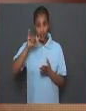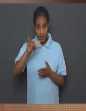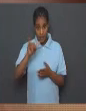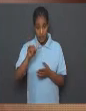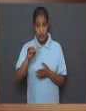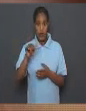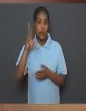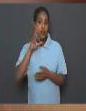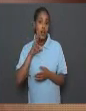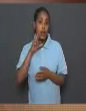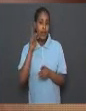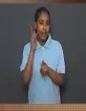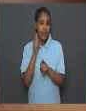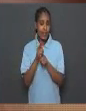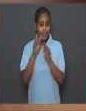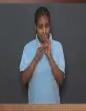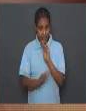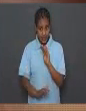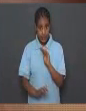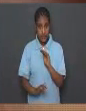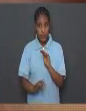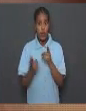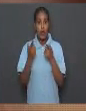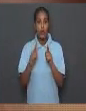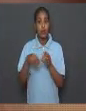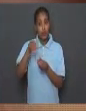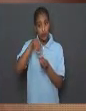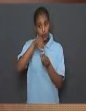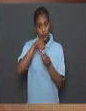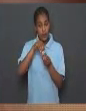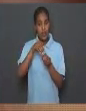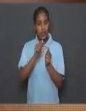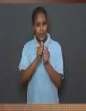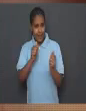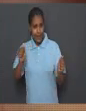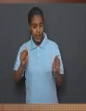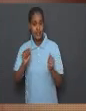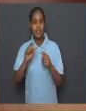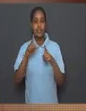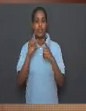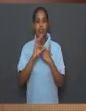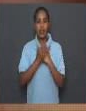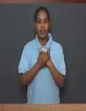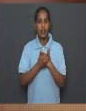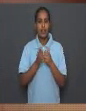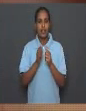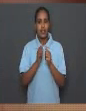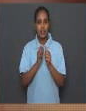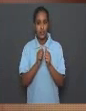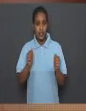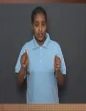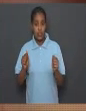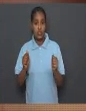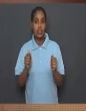of rubber actually decreases when it goes from the relaxed state to the stretched